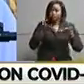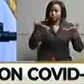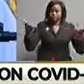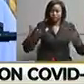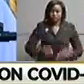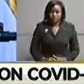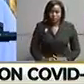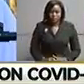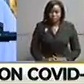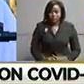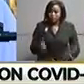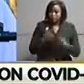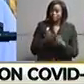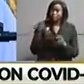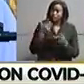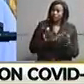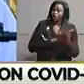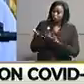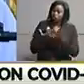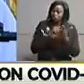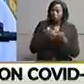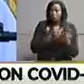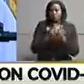They had interacted with some people in the town.